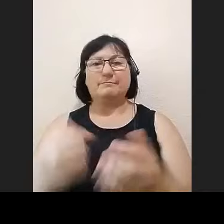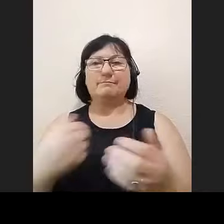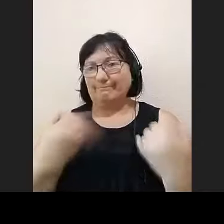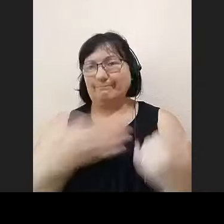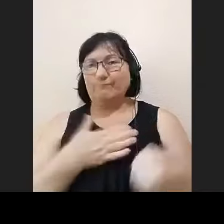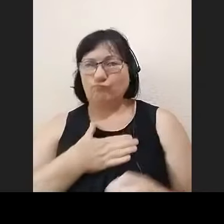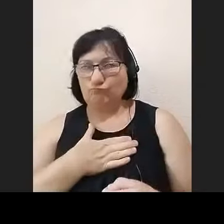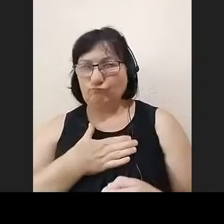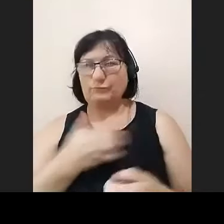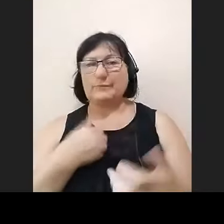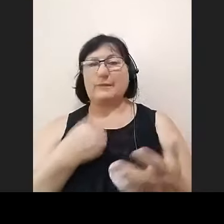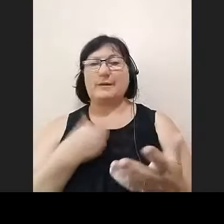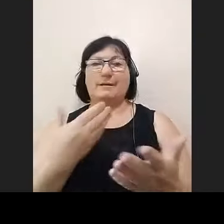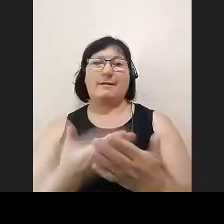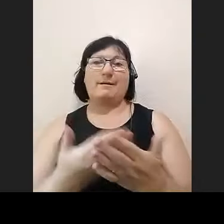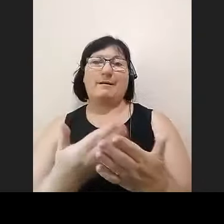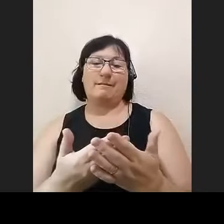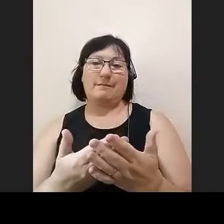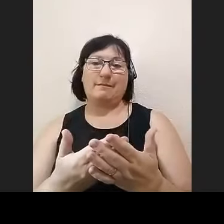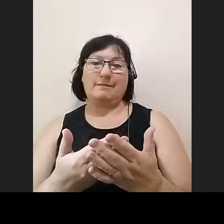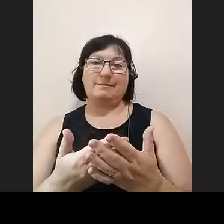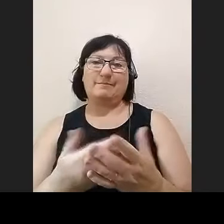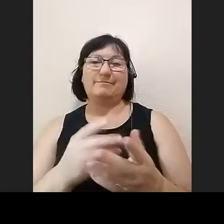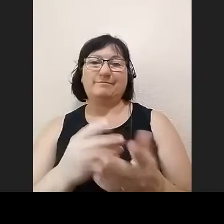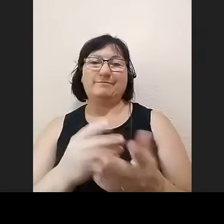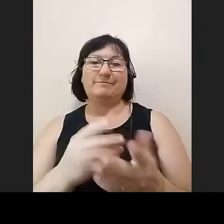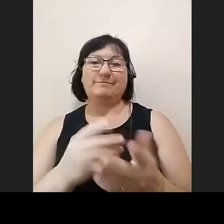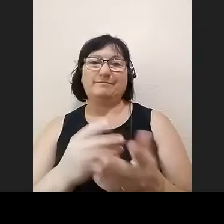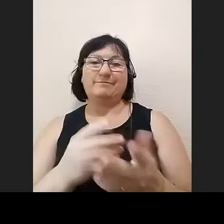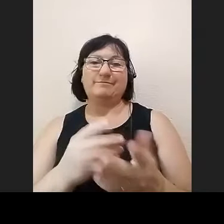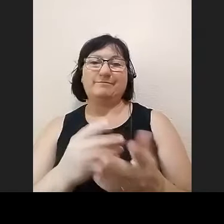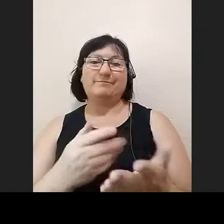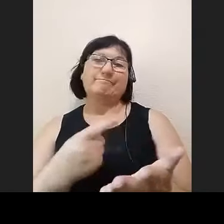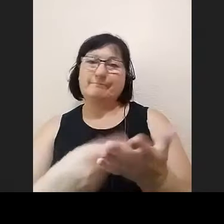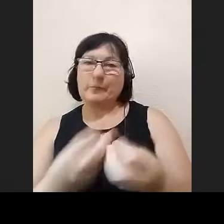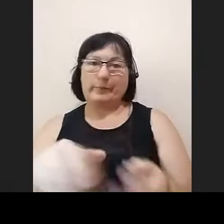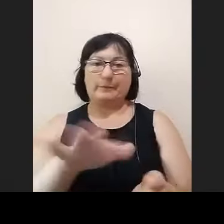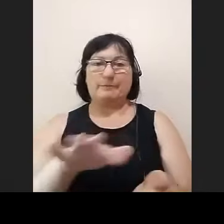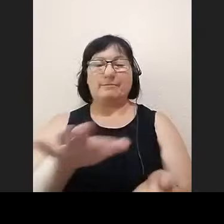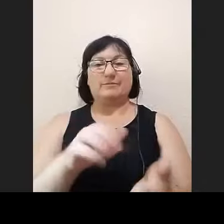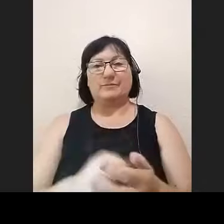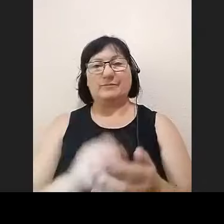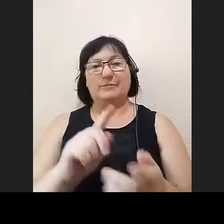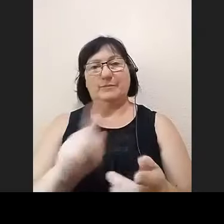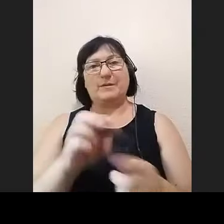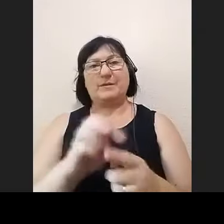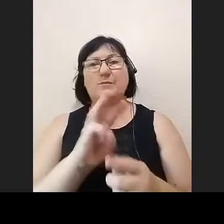Traders, Travelers, Authorized Economic Operator webinar and to welcome you to this